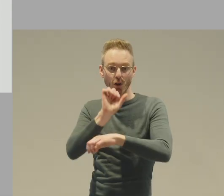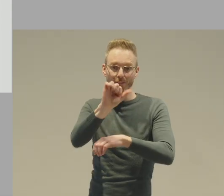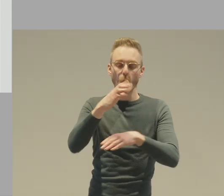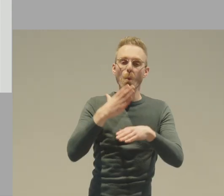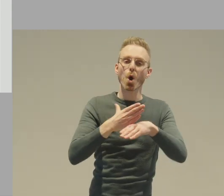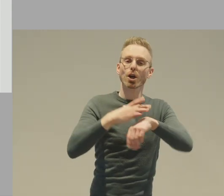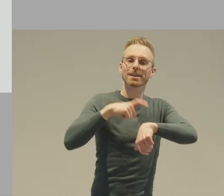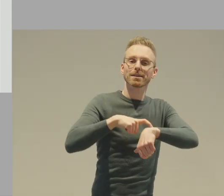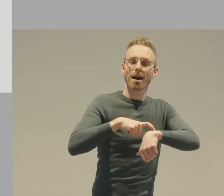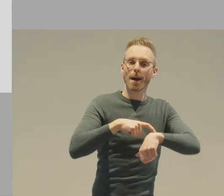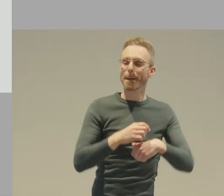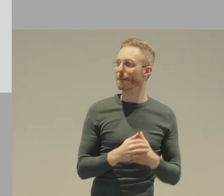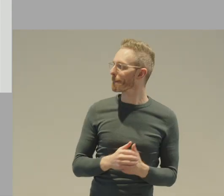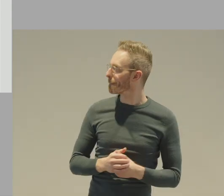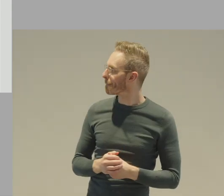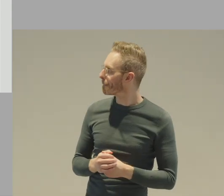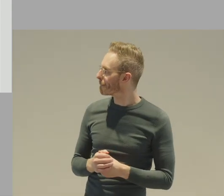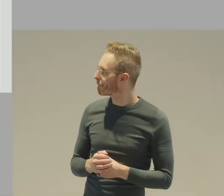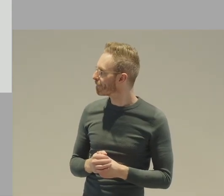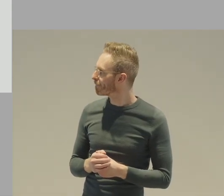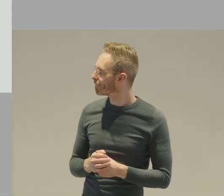advisor, but it's worked for us.